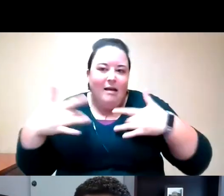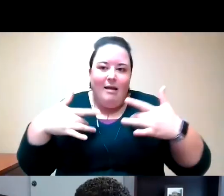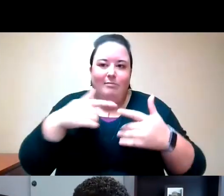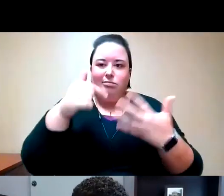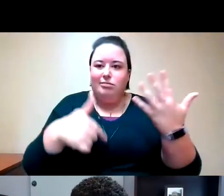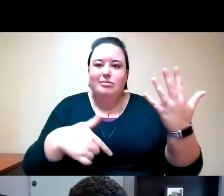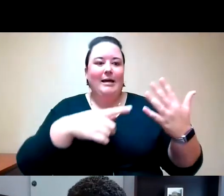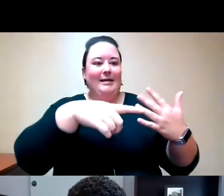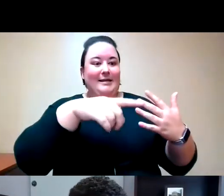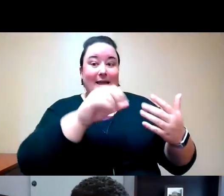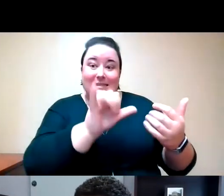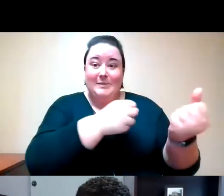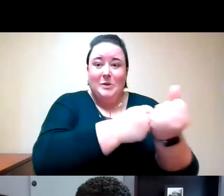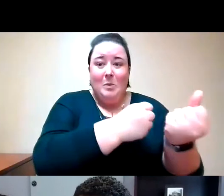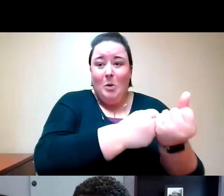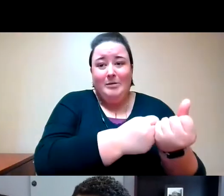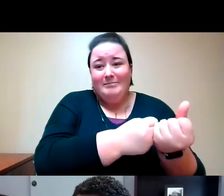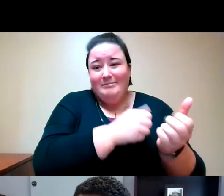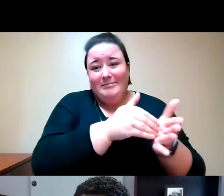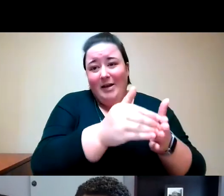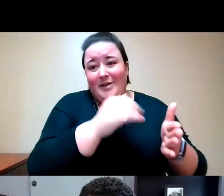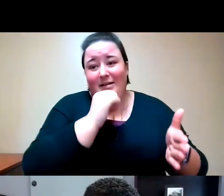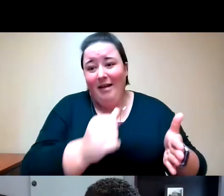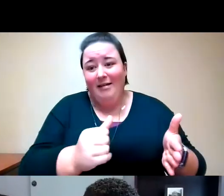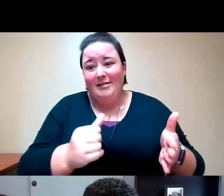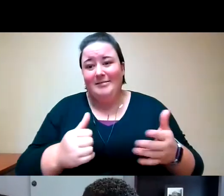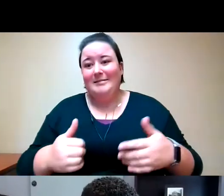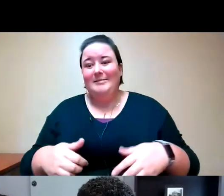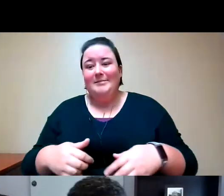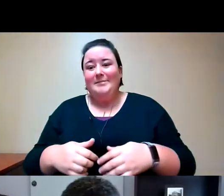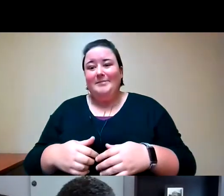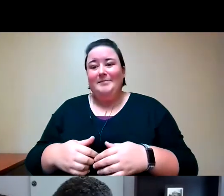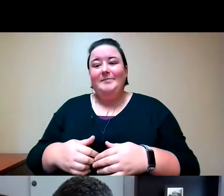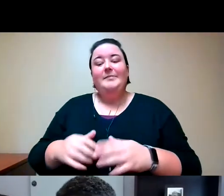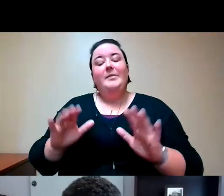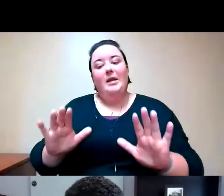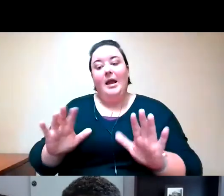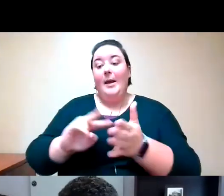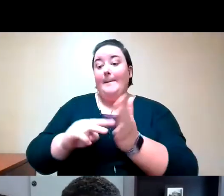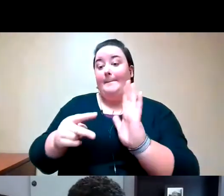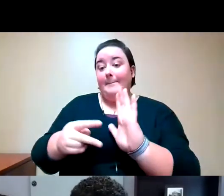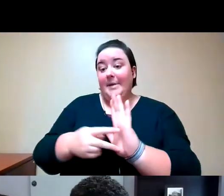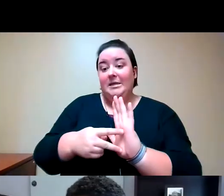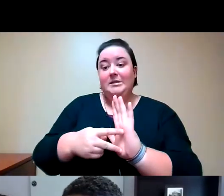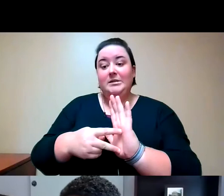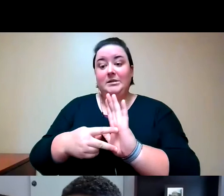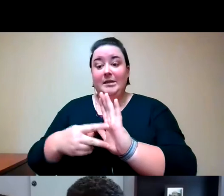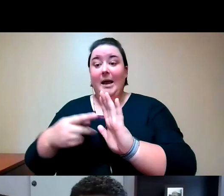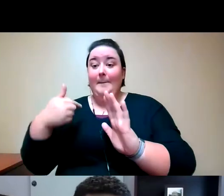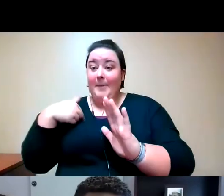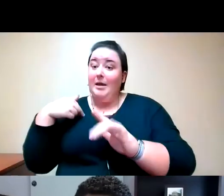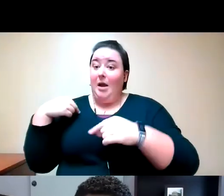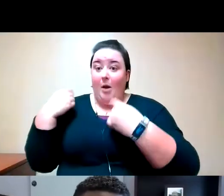to also support my life in a way that many people do not have. Now, it doesn't mean that despite those privileges that I have not